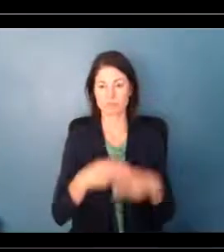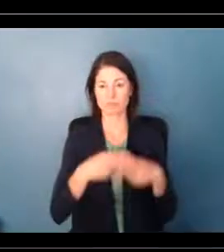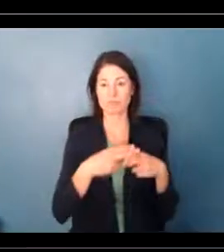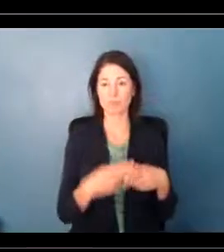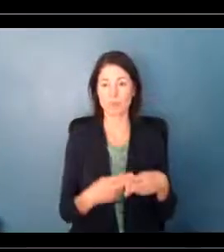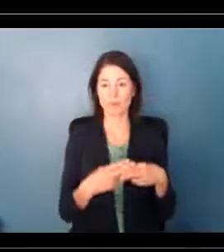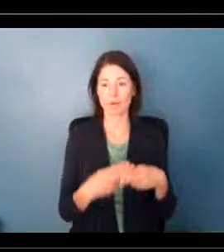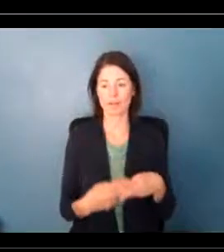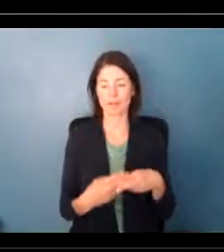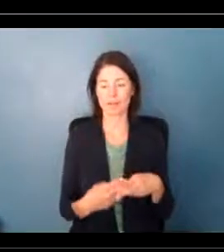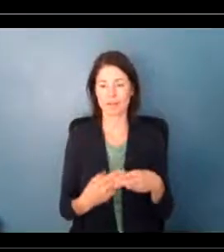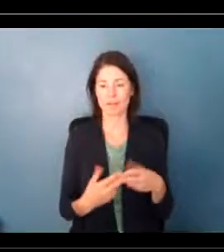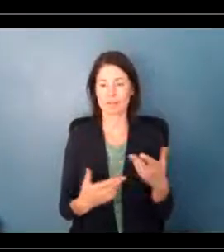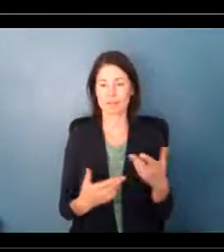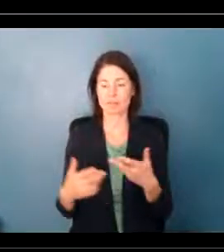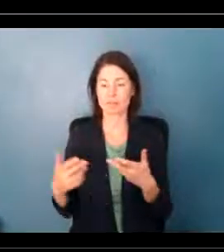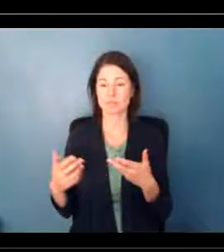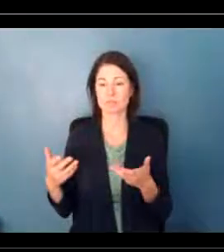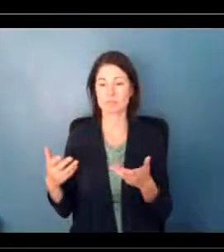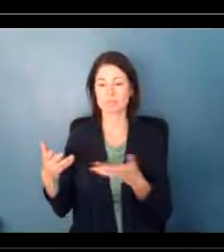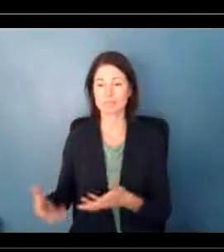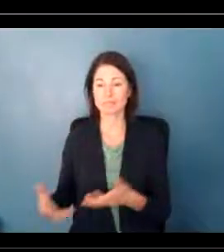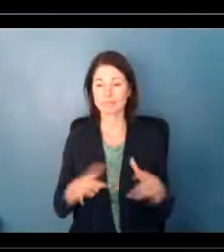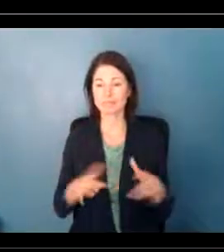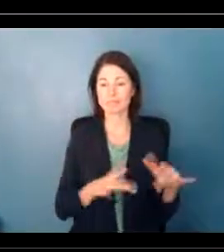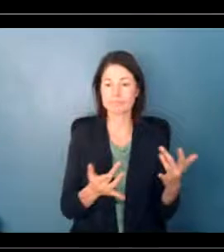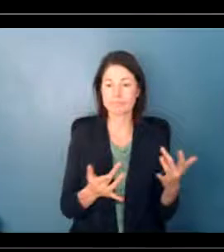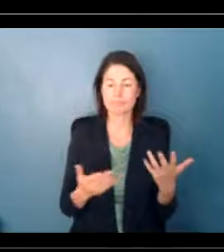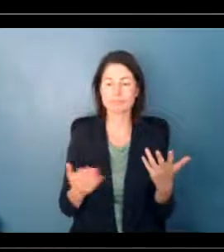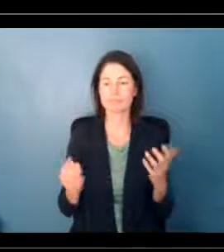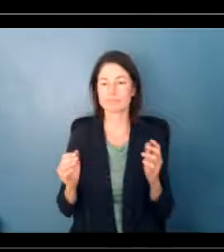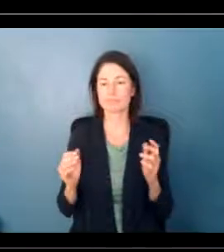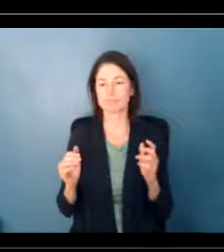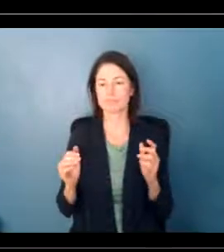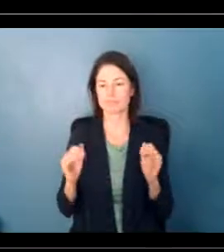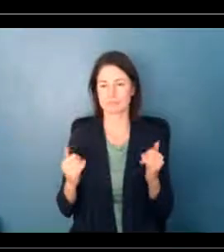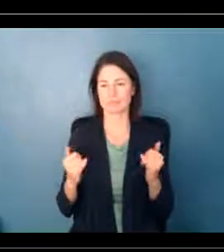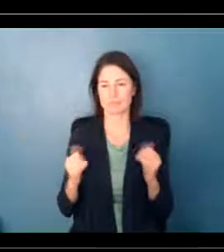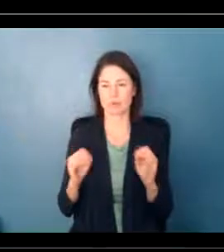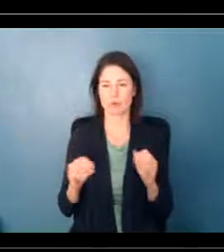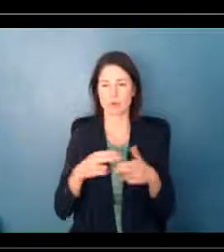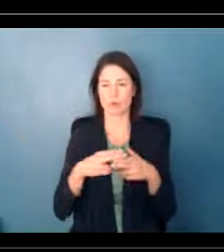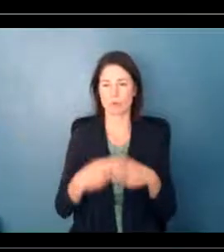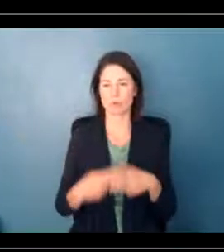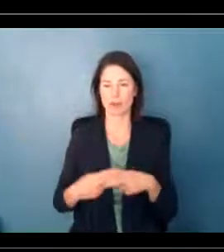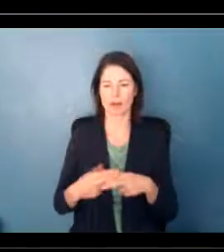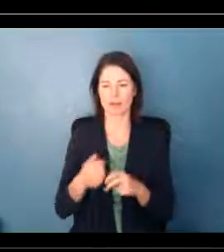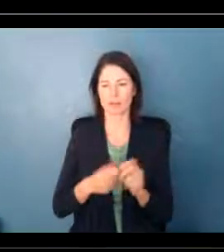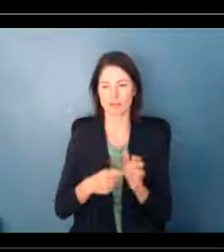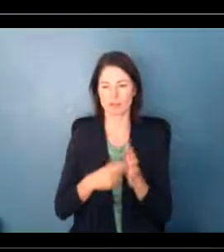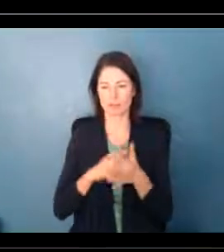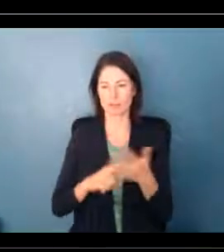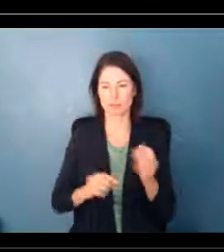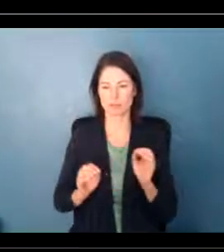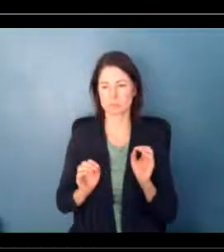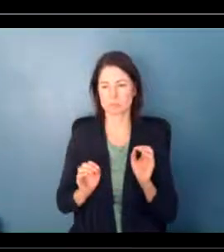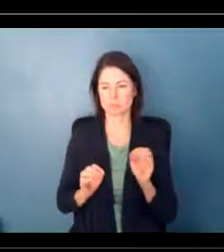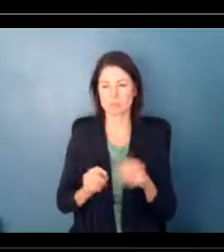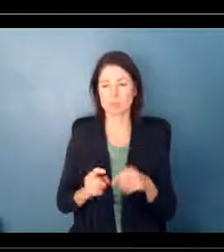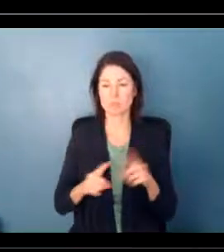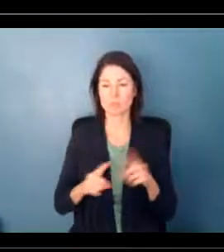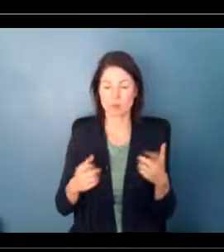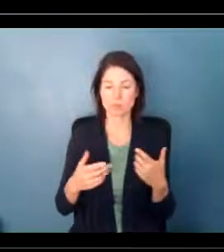to. And at this point in time, we're not weighting each of the criteria. However, we're open to having